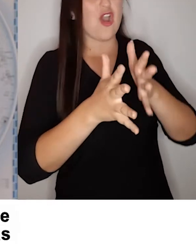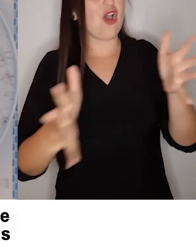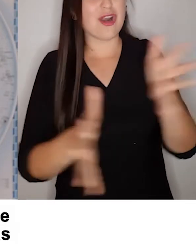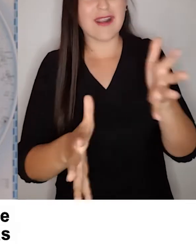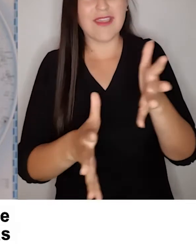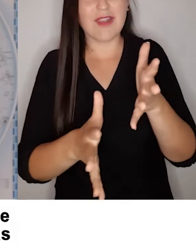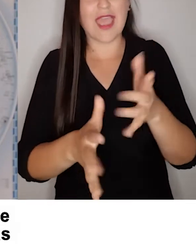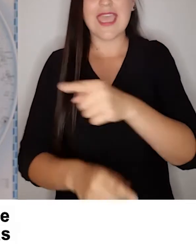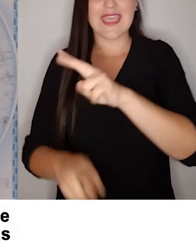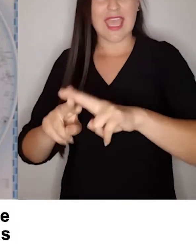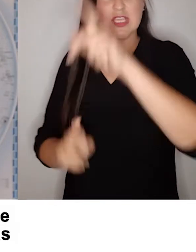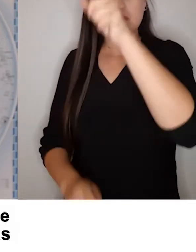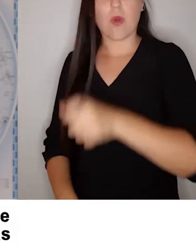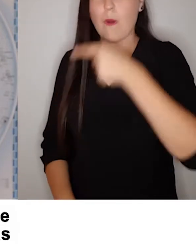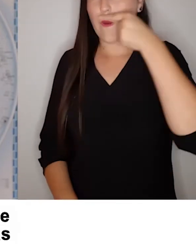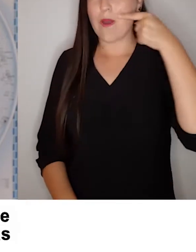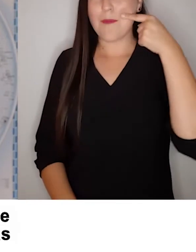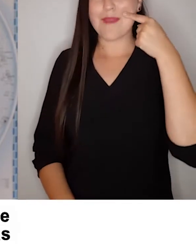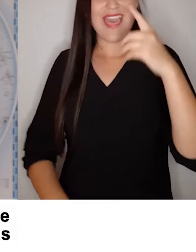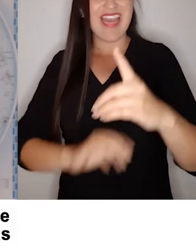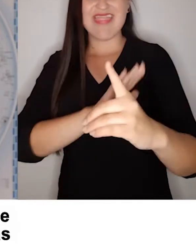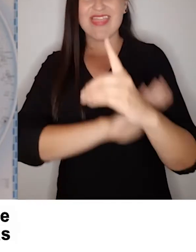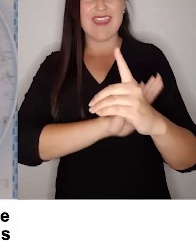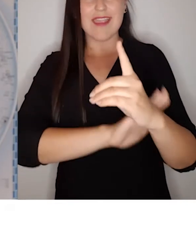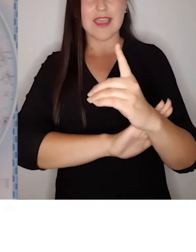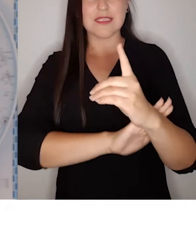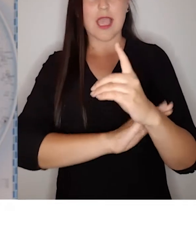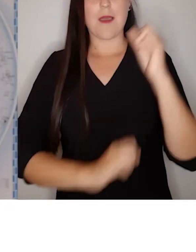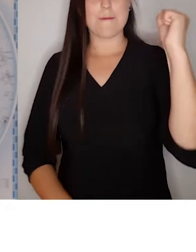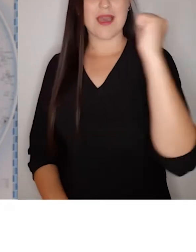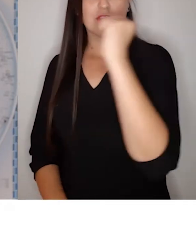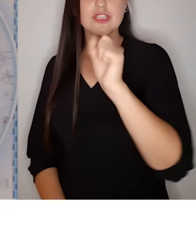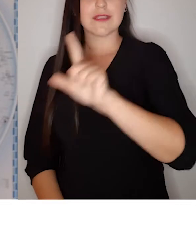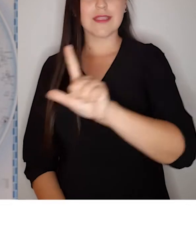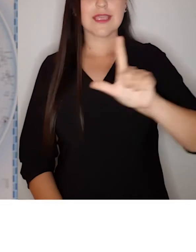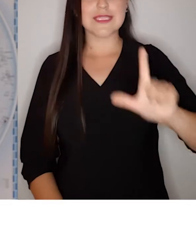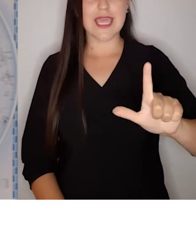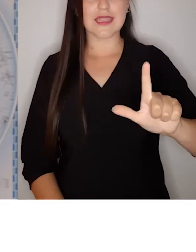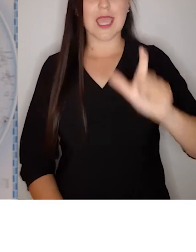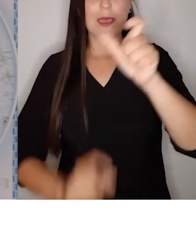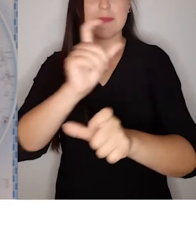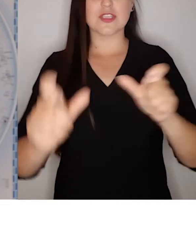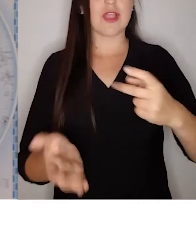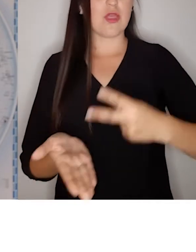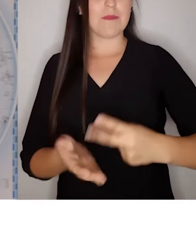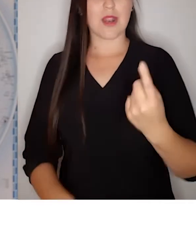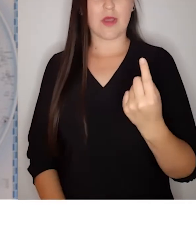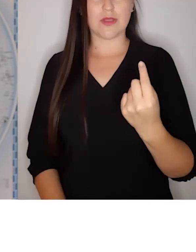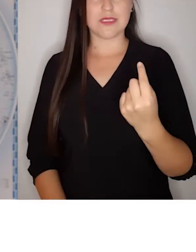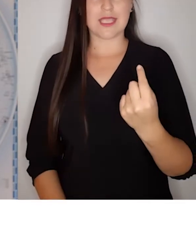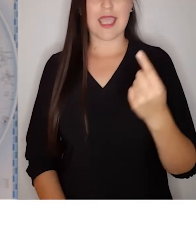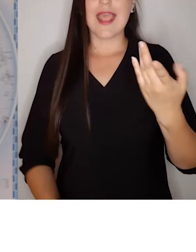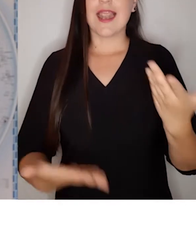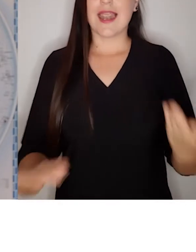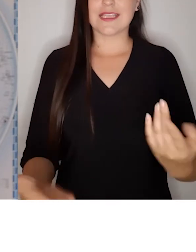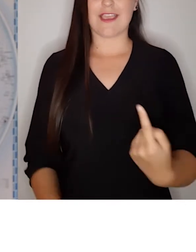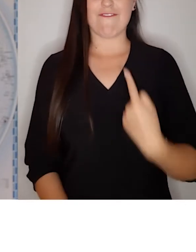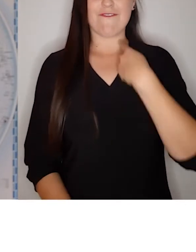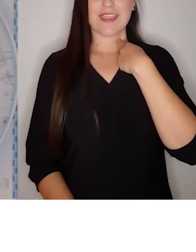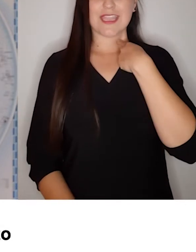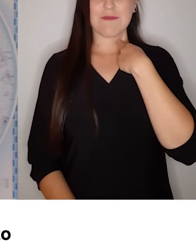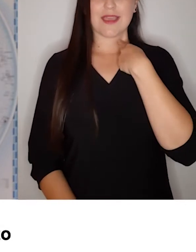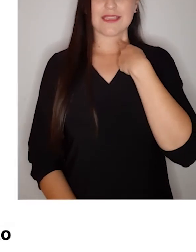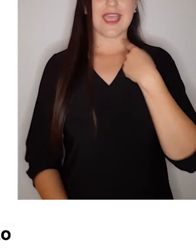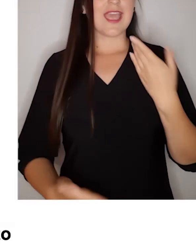extremist who killed 77 people on July 22, 2011. A majority of